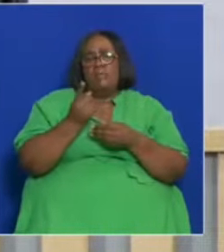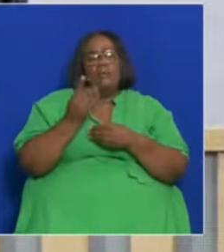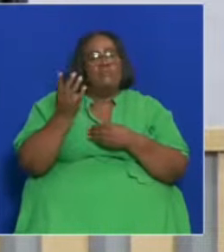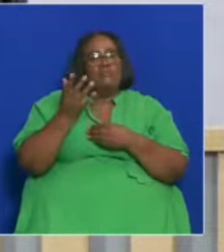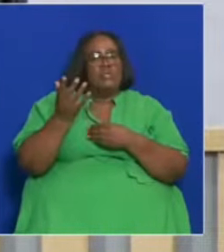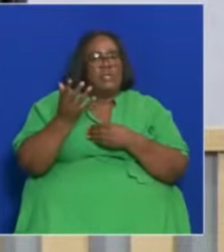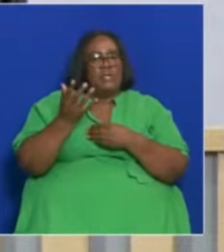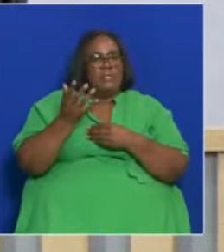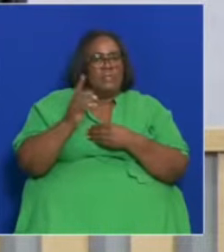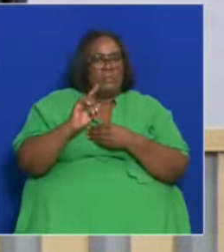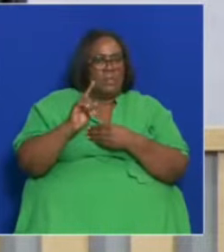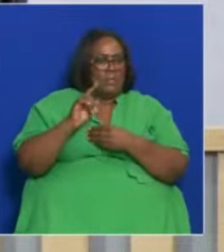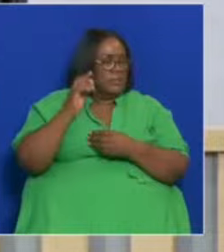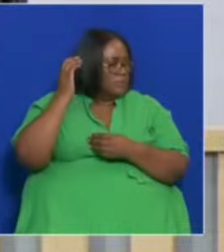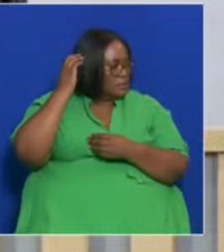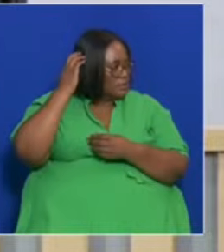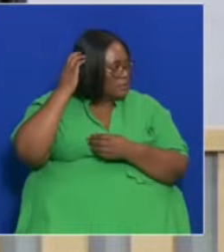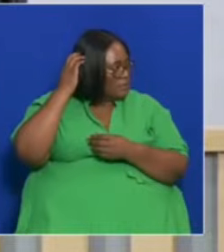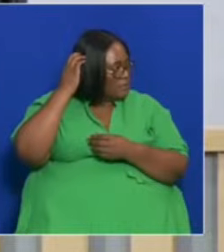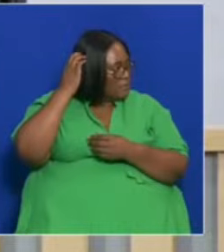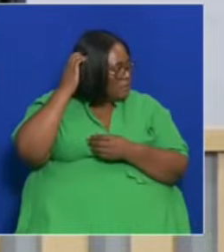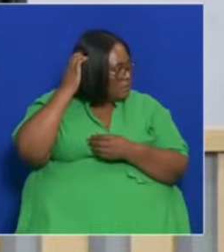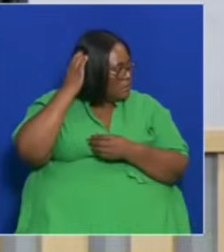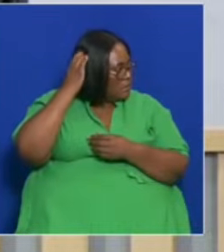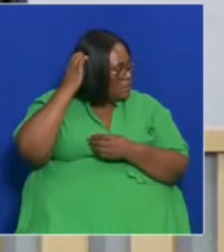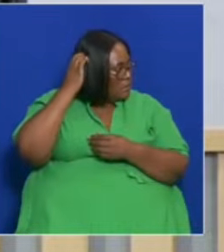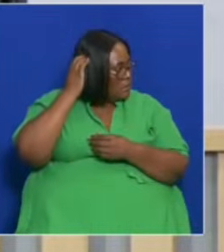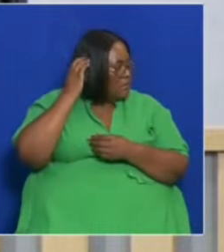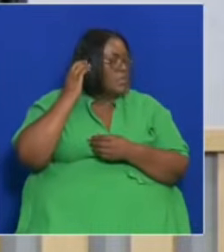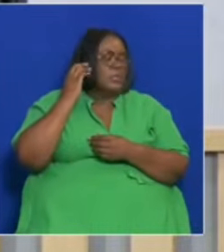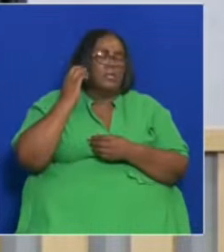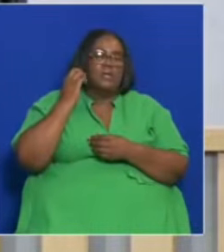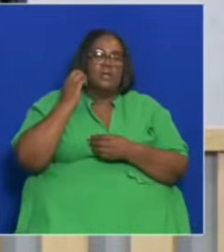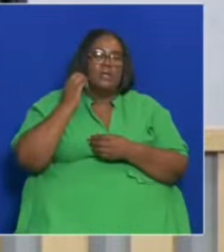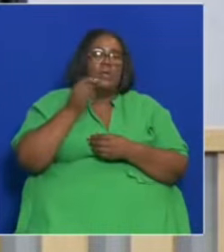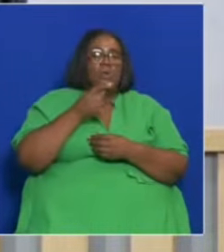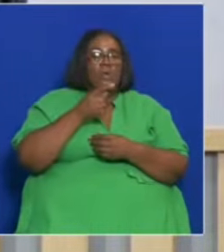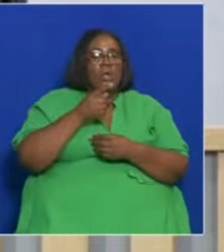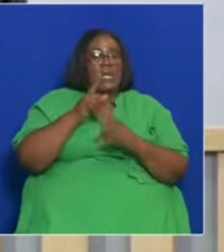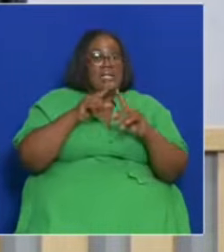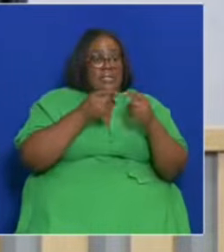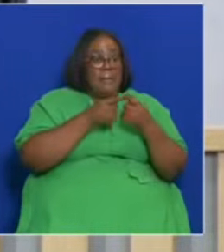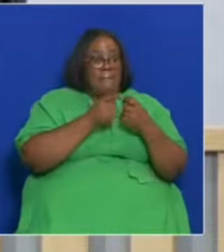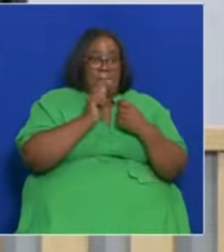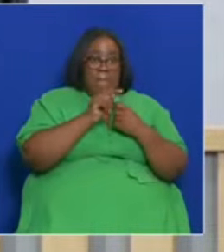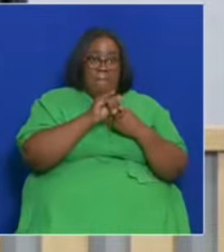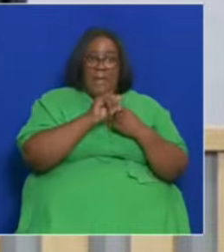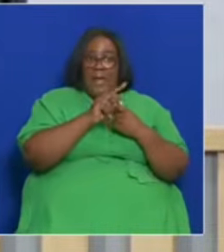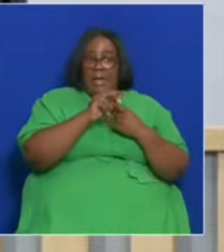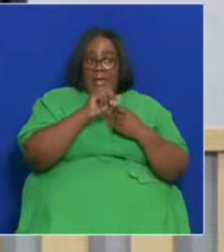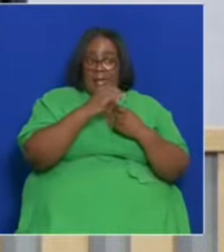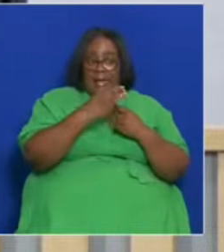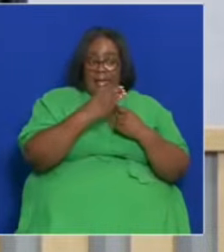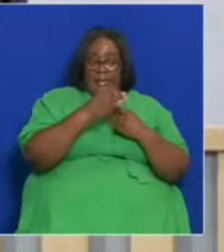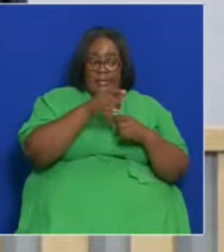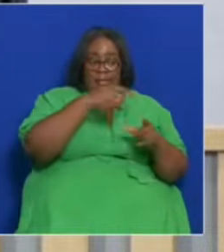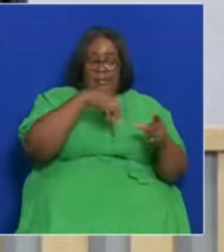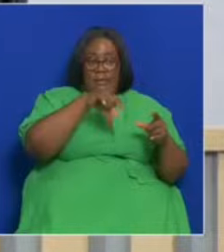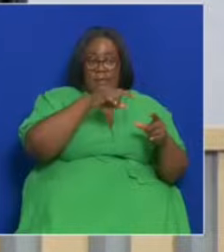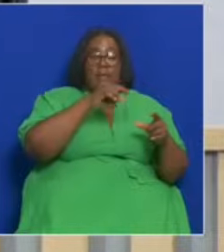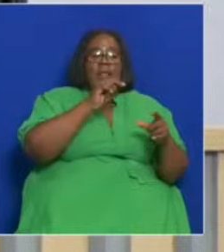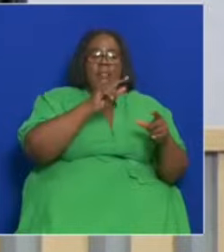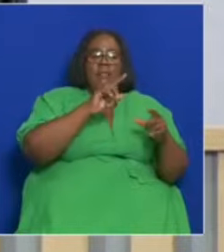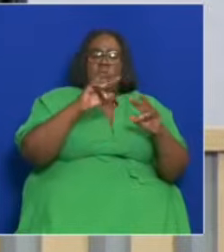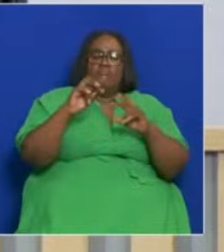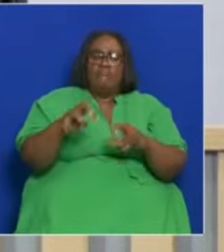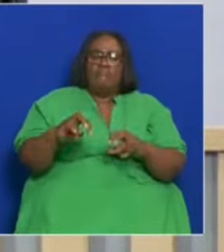what it's alleged and what is being investigated would then, the offenses would then fall